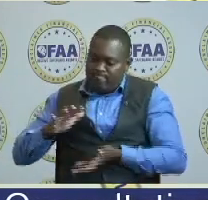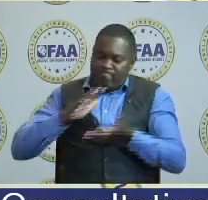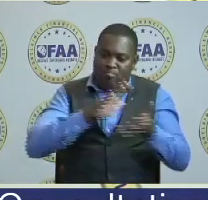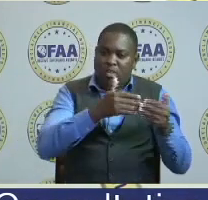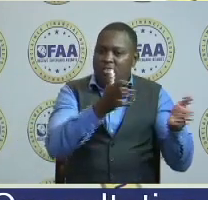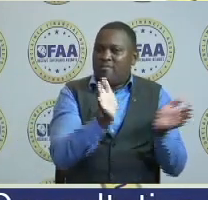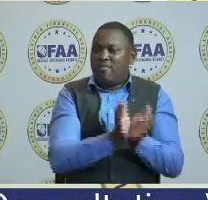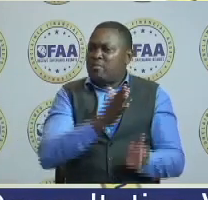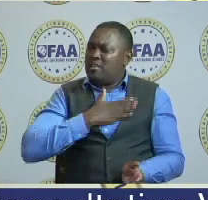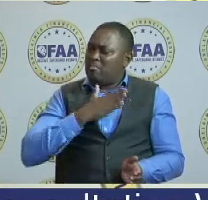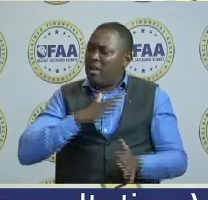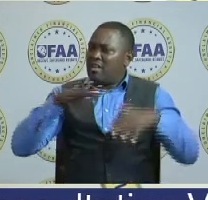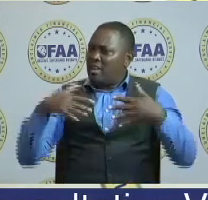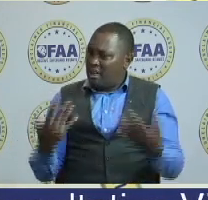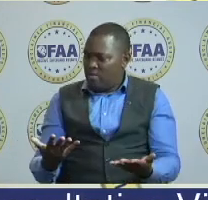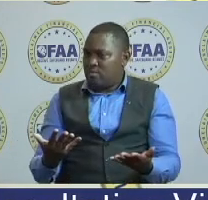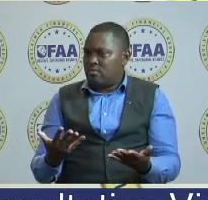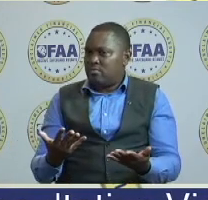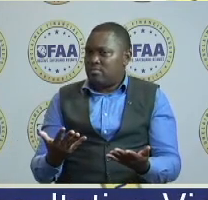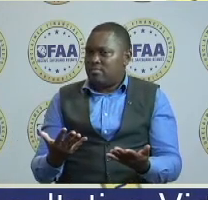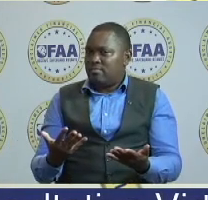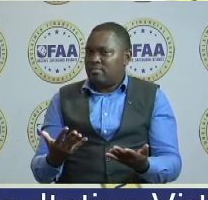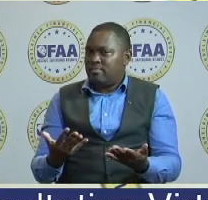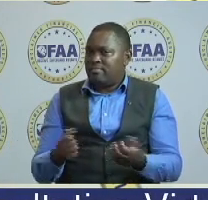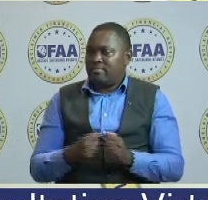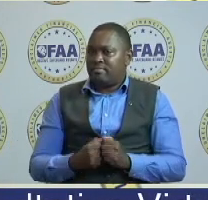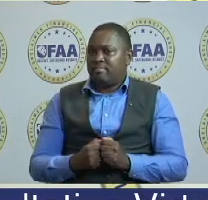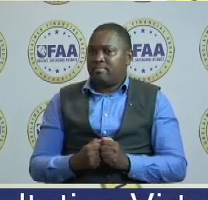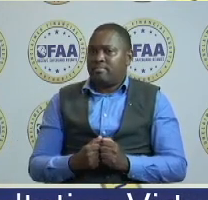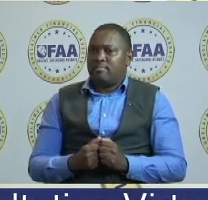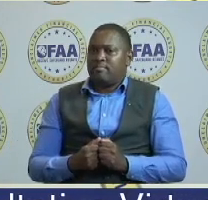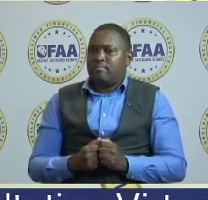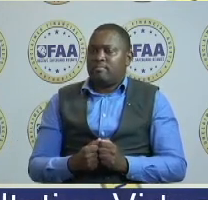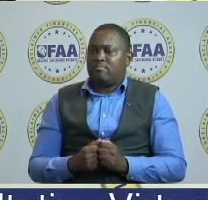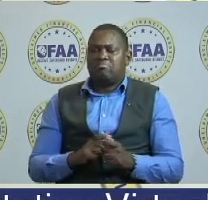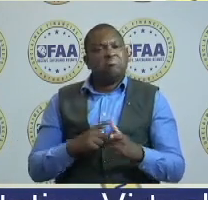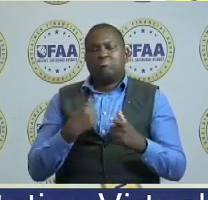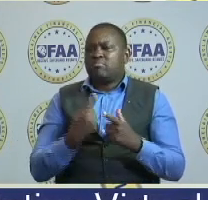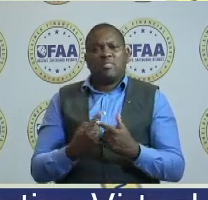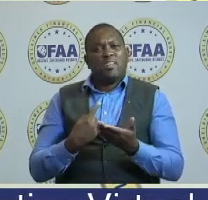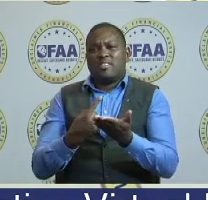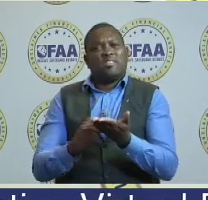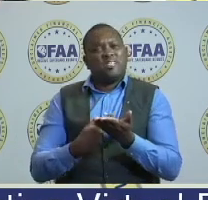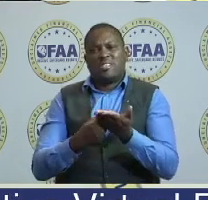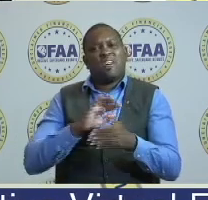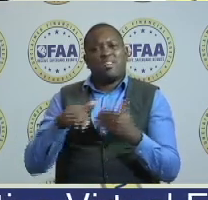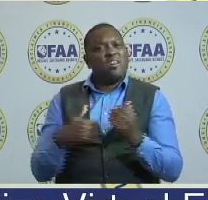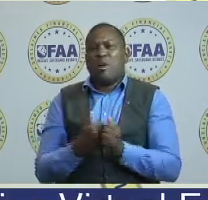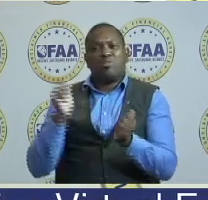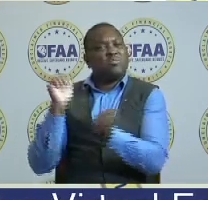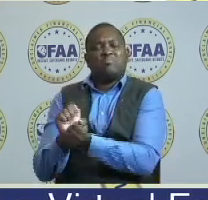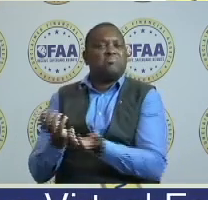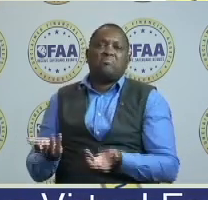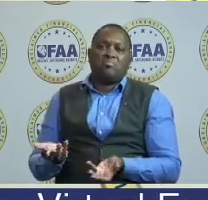them to be submitted to the authority. And then let's talk about the penalties. You can hear that there is